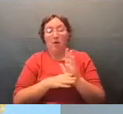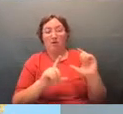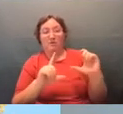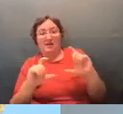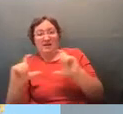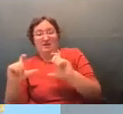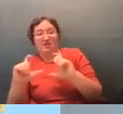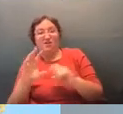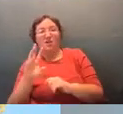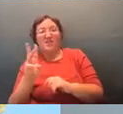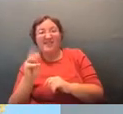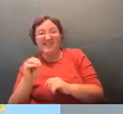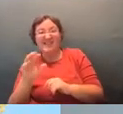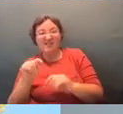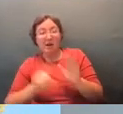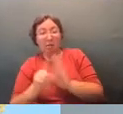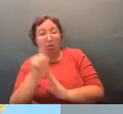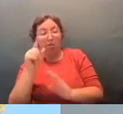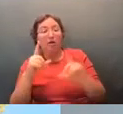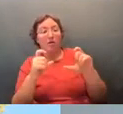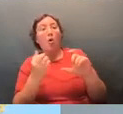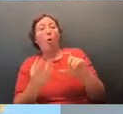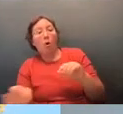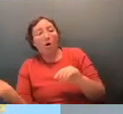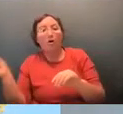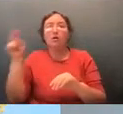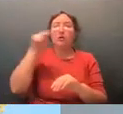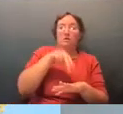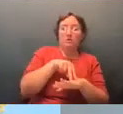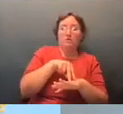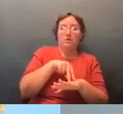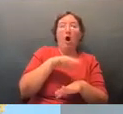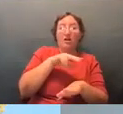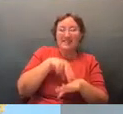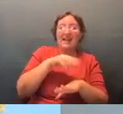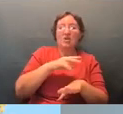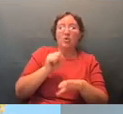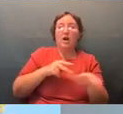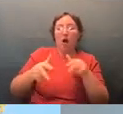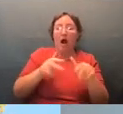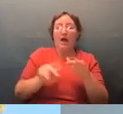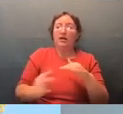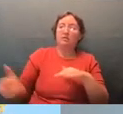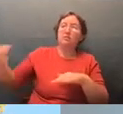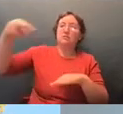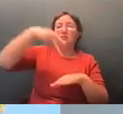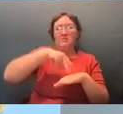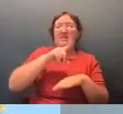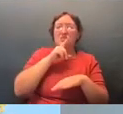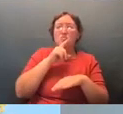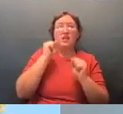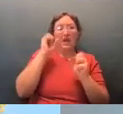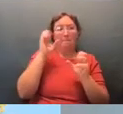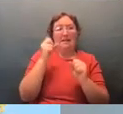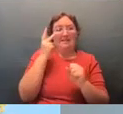where we're at here, or if we go back up to where we are standing, we can actually stand on top of these. These are pretty amazing to